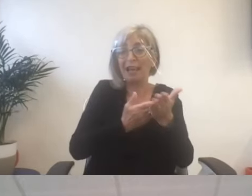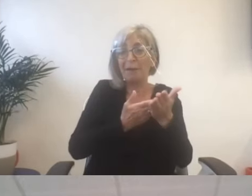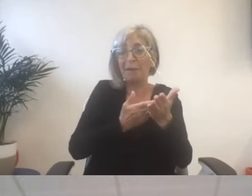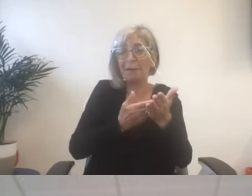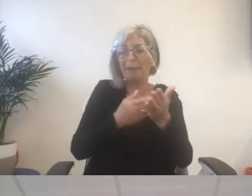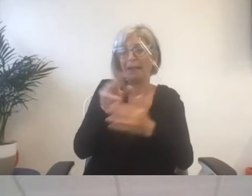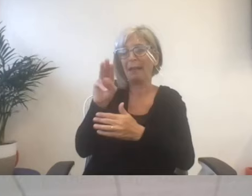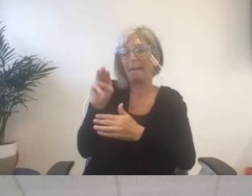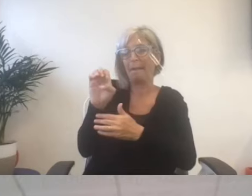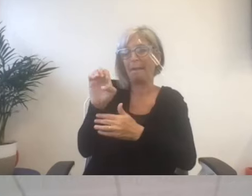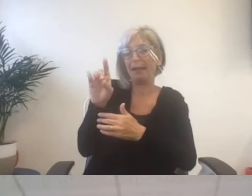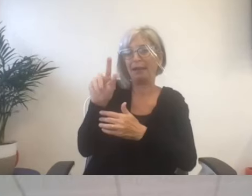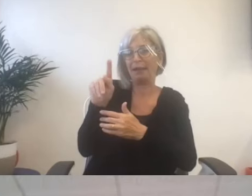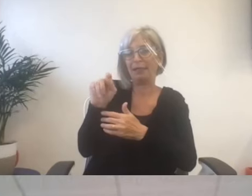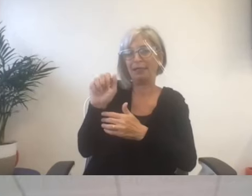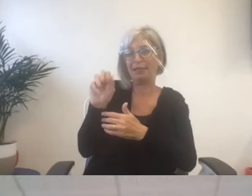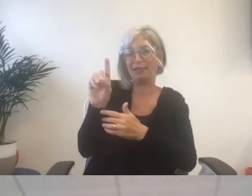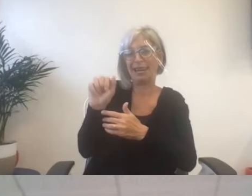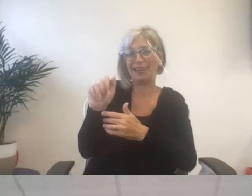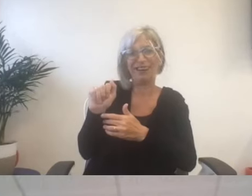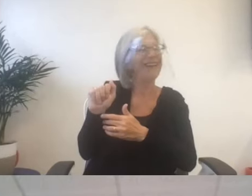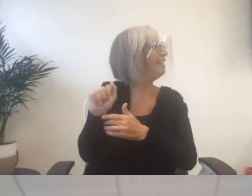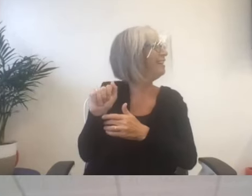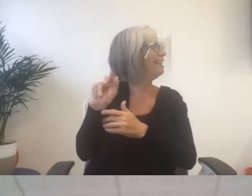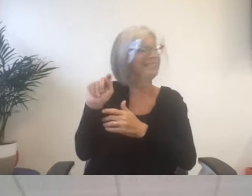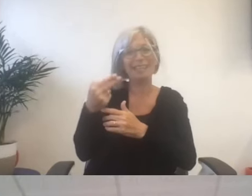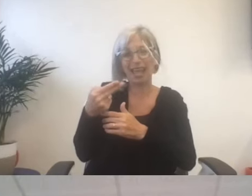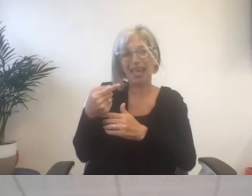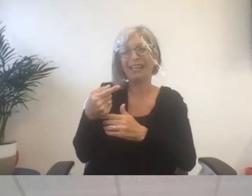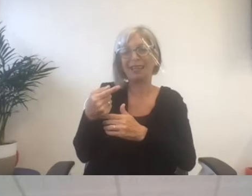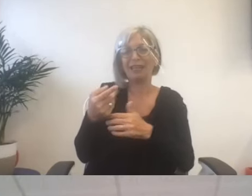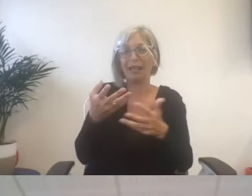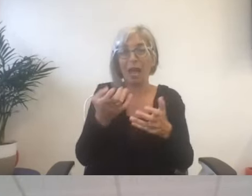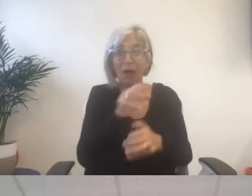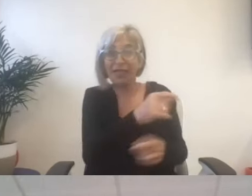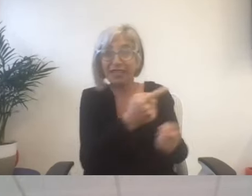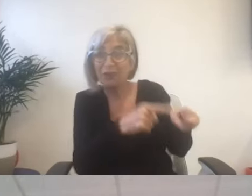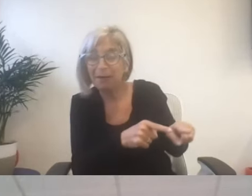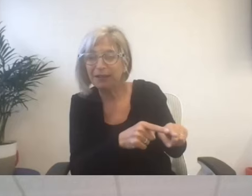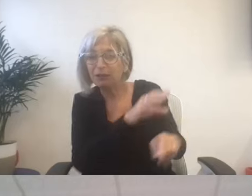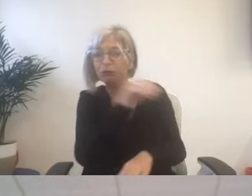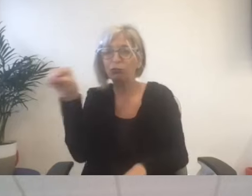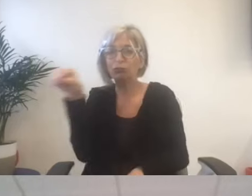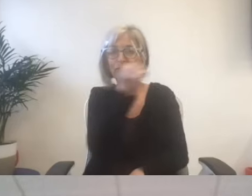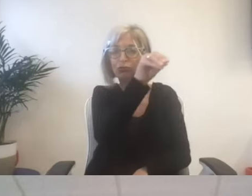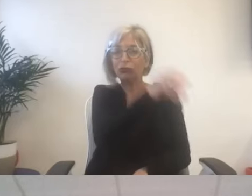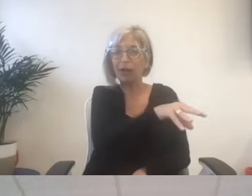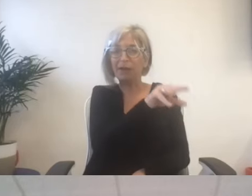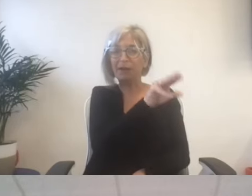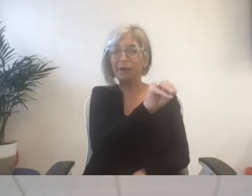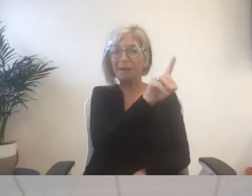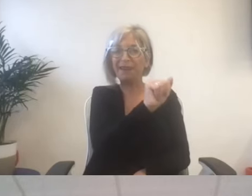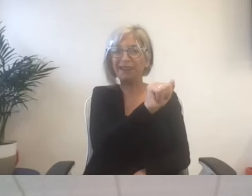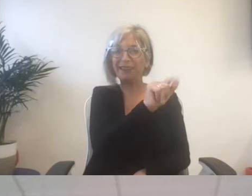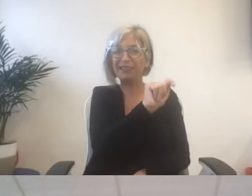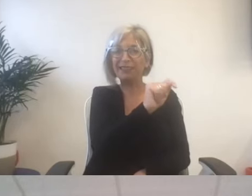metadata tags. I apologize, that is entirely intended. We're going to drop in a meta tag because what